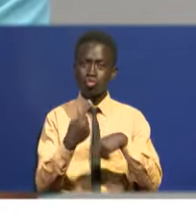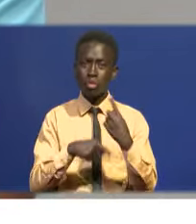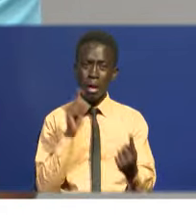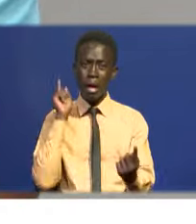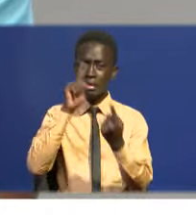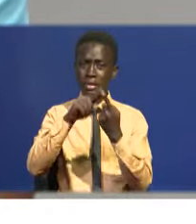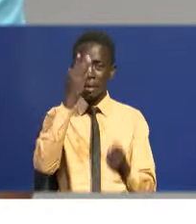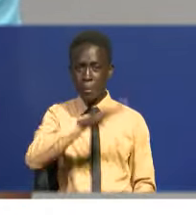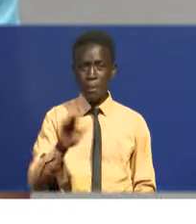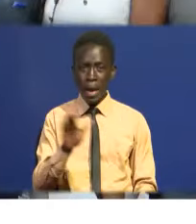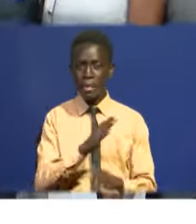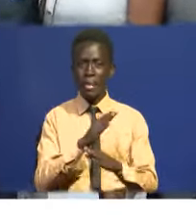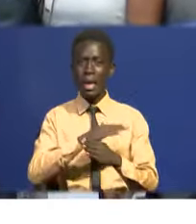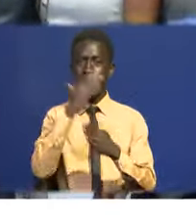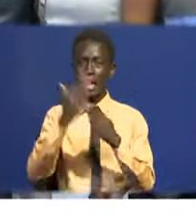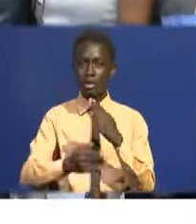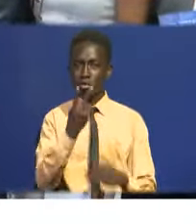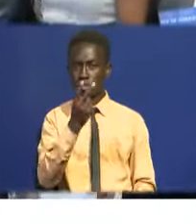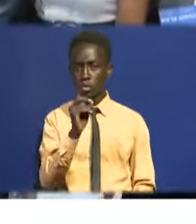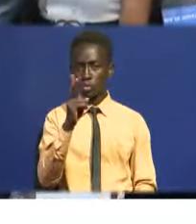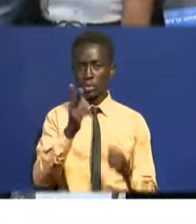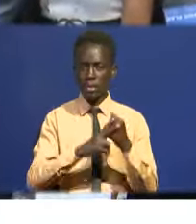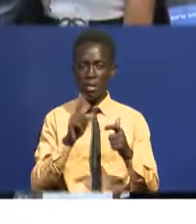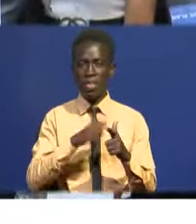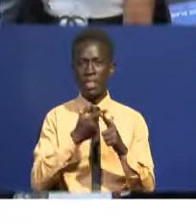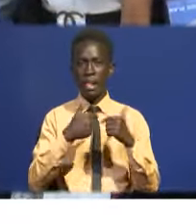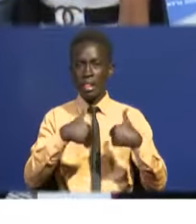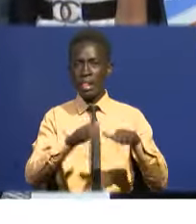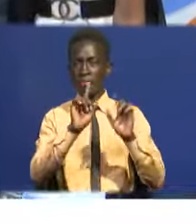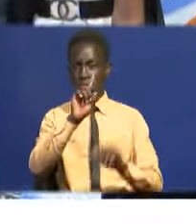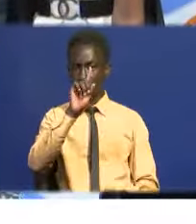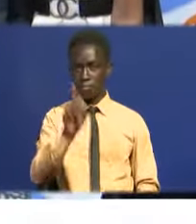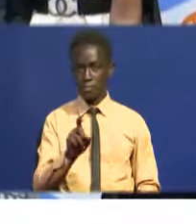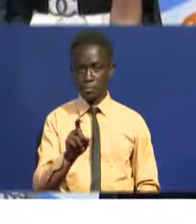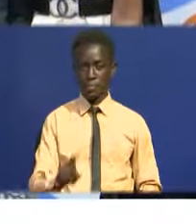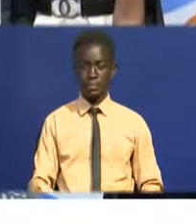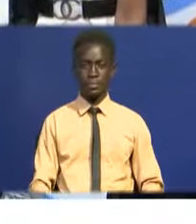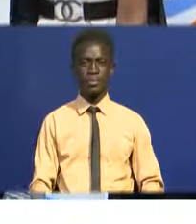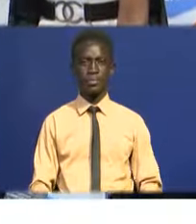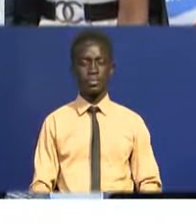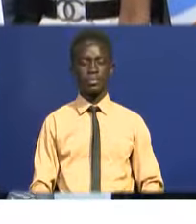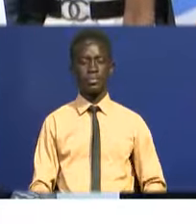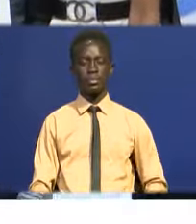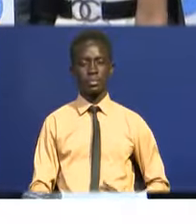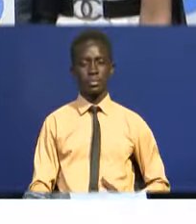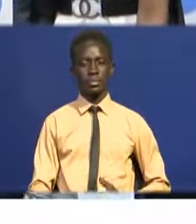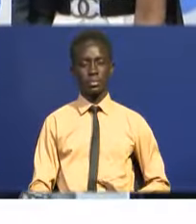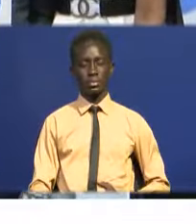2027 and leave it there? Timothy Kipnosu, Kurunzi Mashinani.